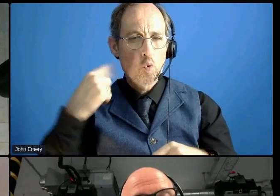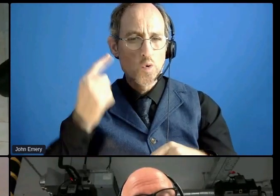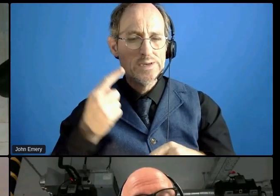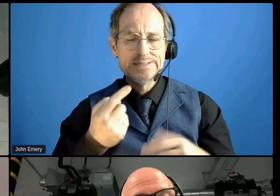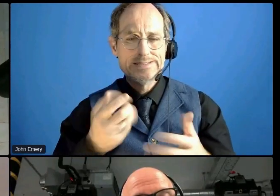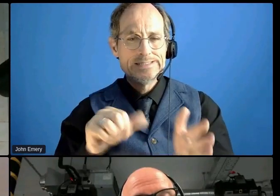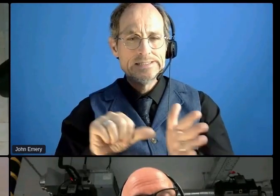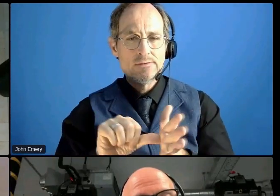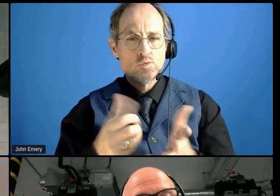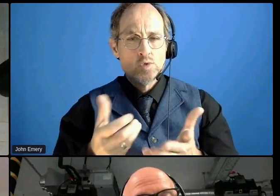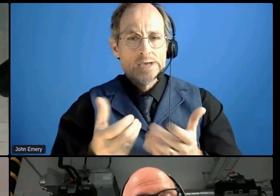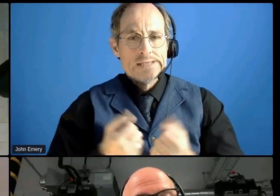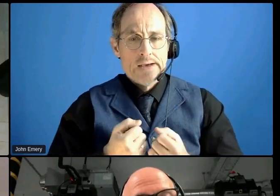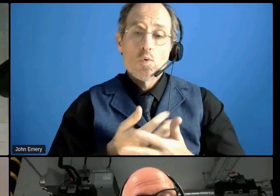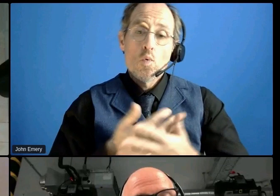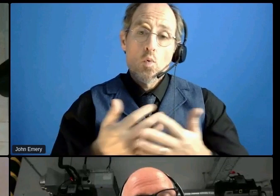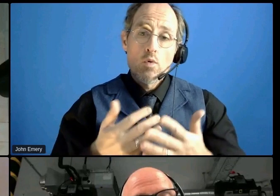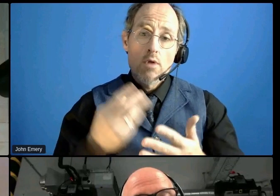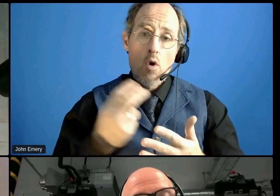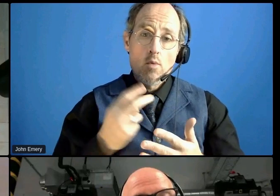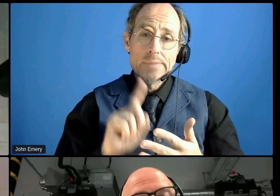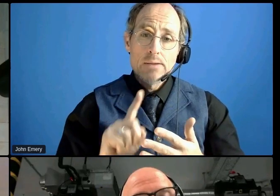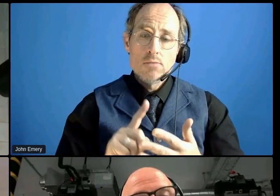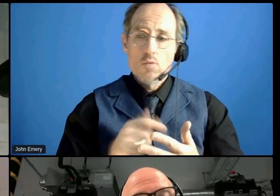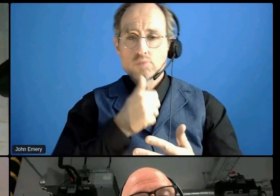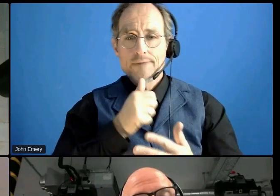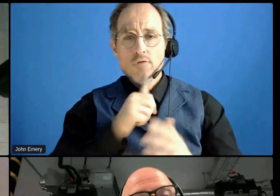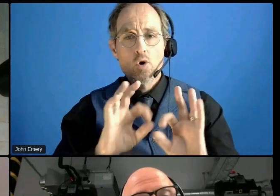And then in terms of the